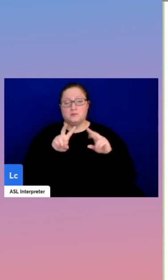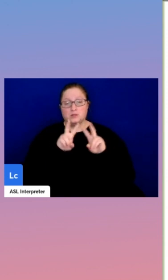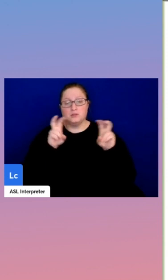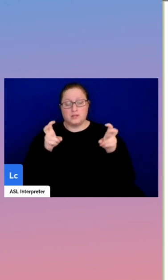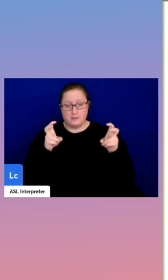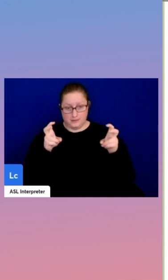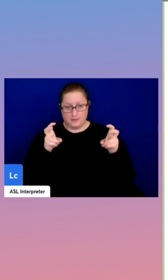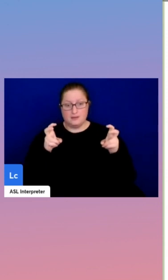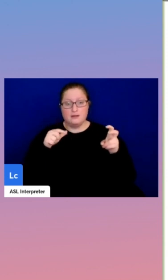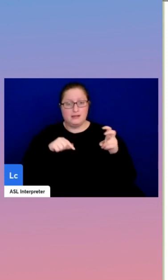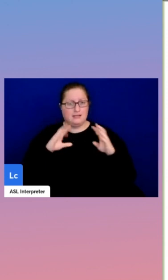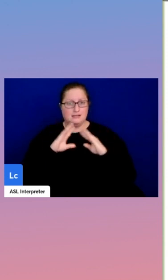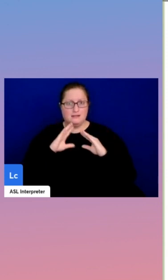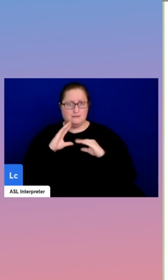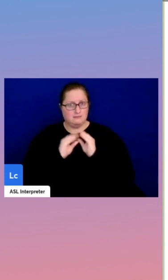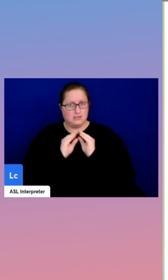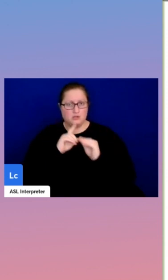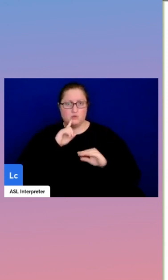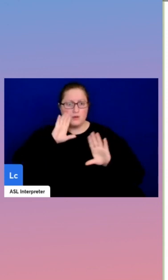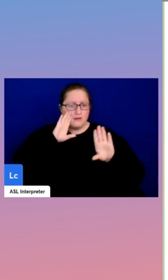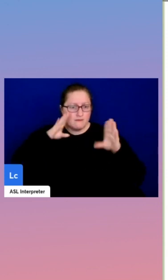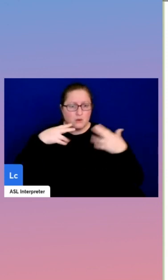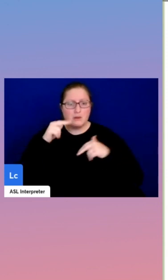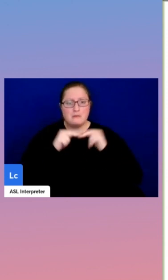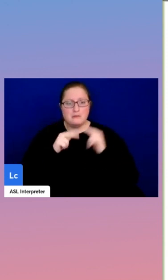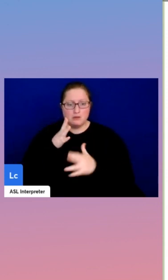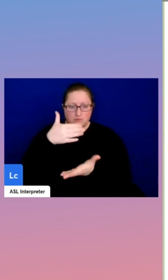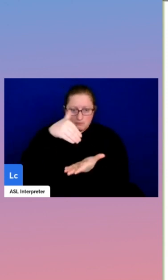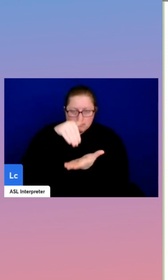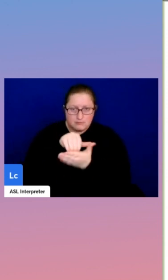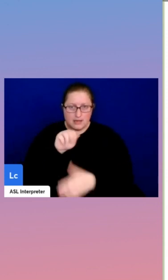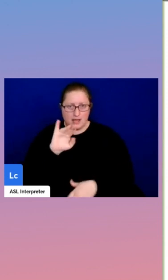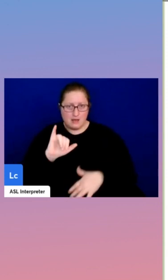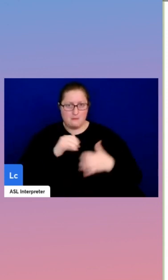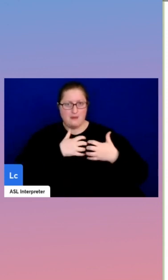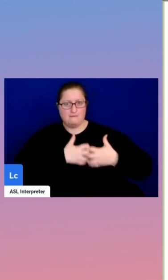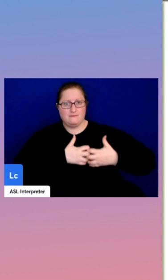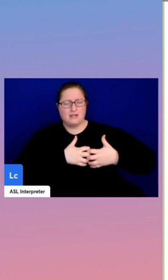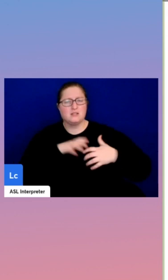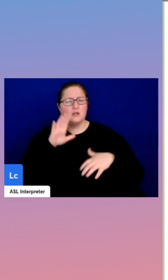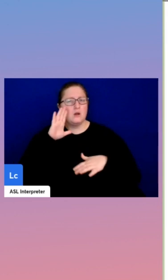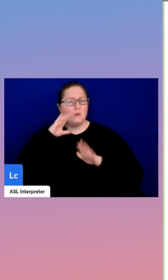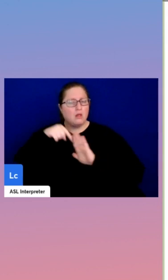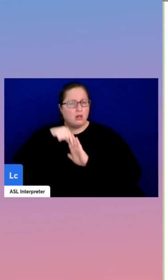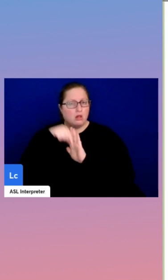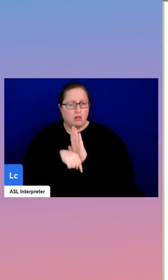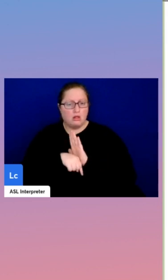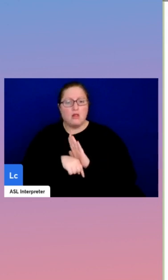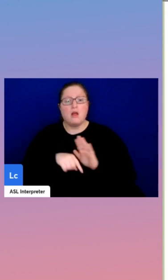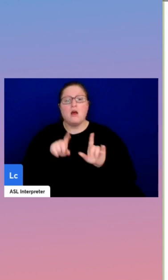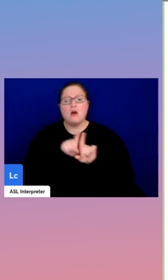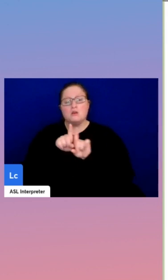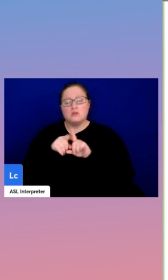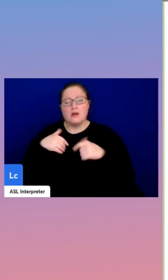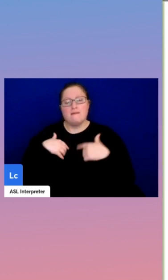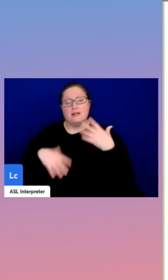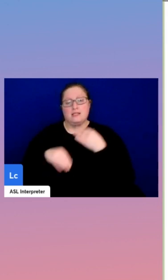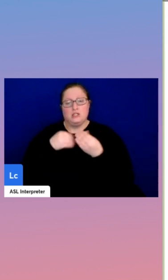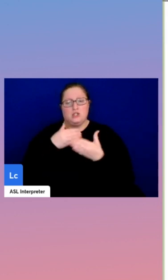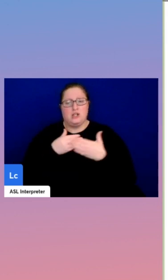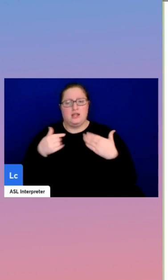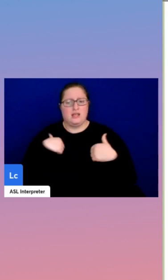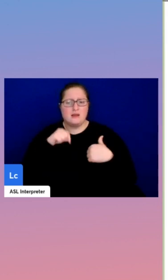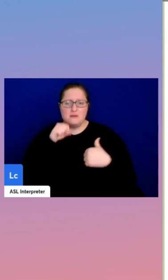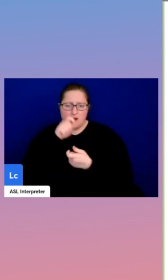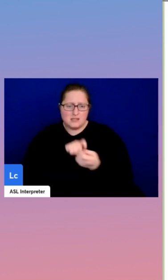this session is all about, which is to build a centralized AMI factory. And we will see this a little bit more in depth. But there are additional things that I'm not